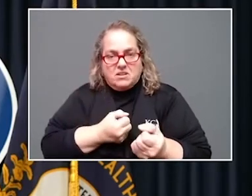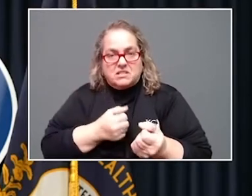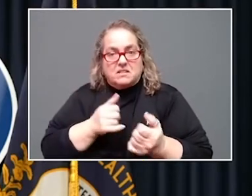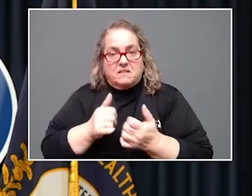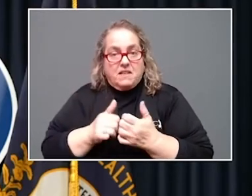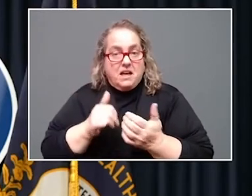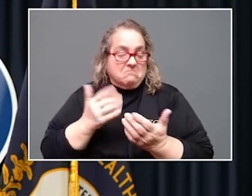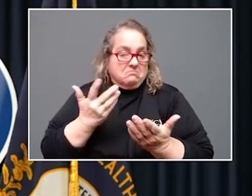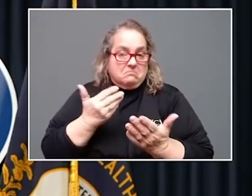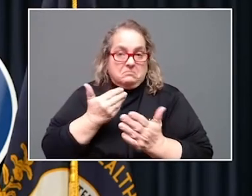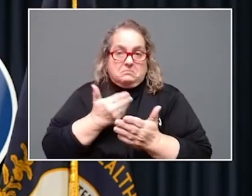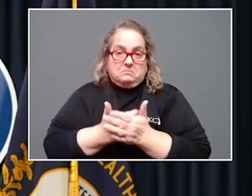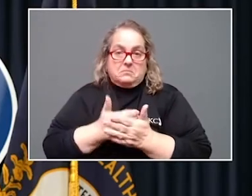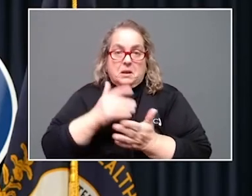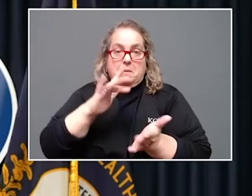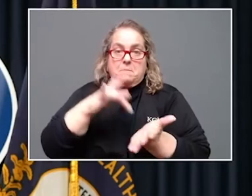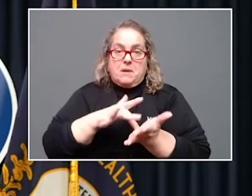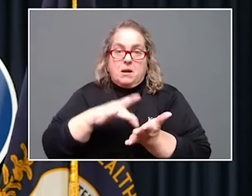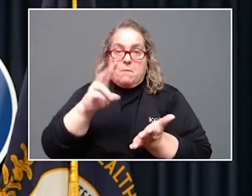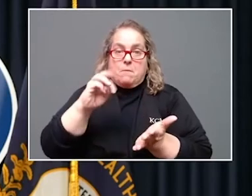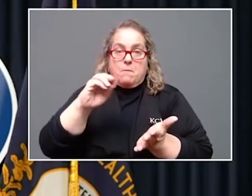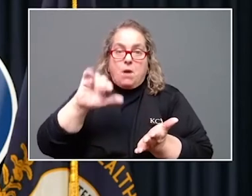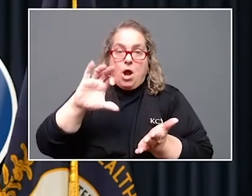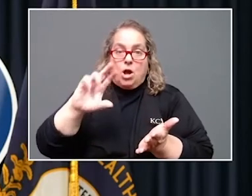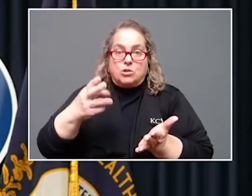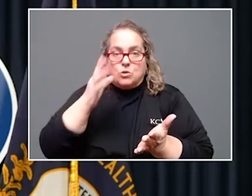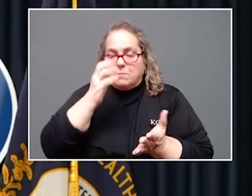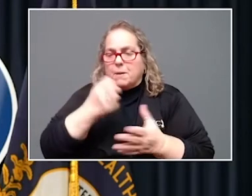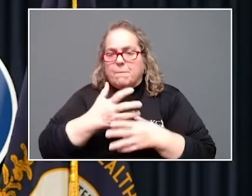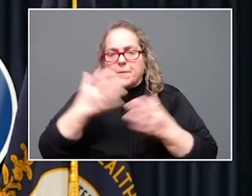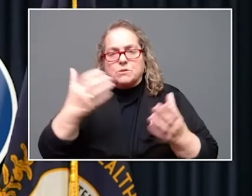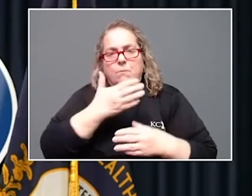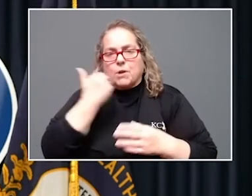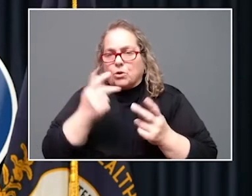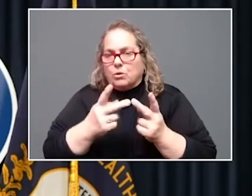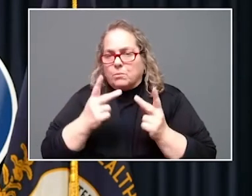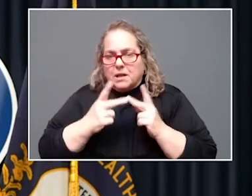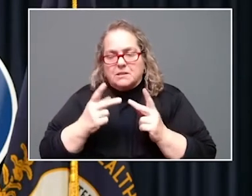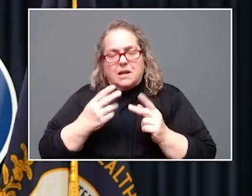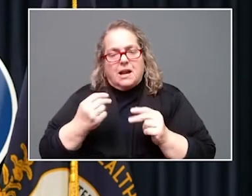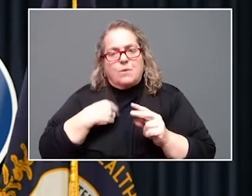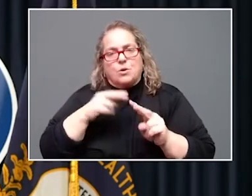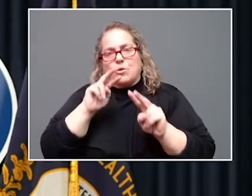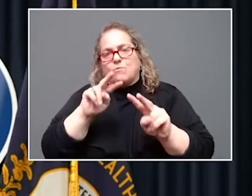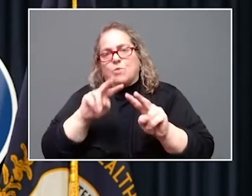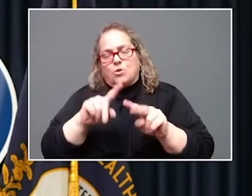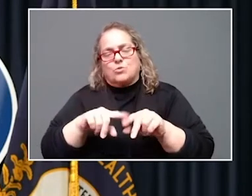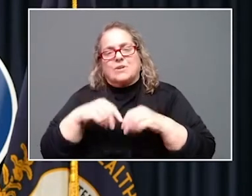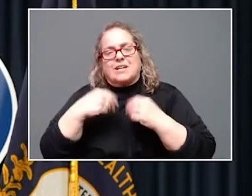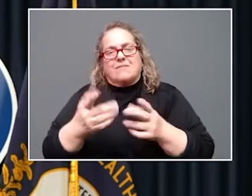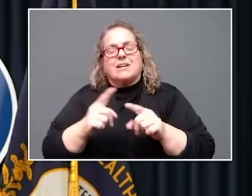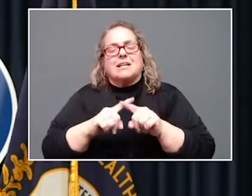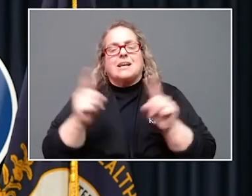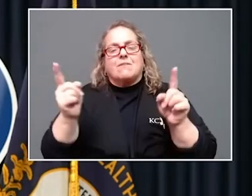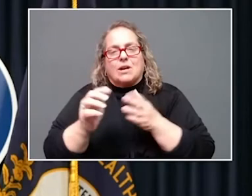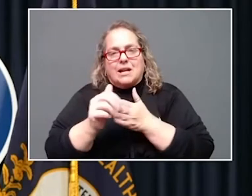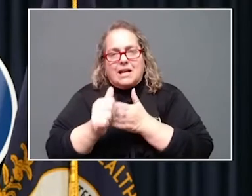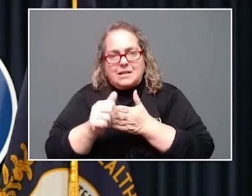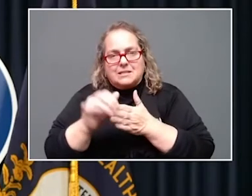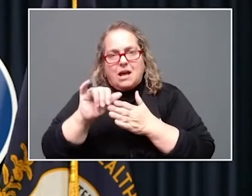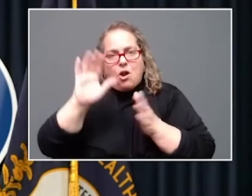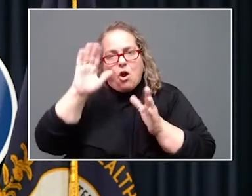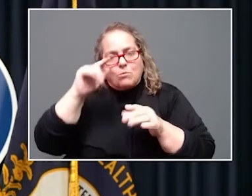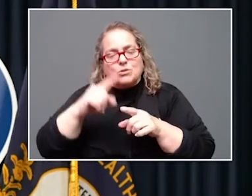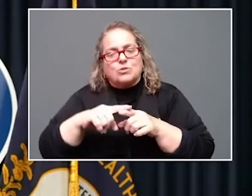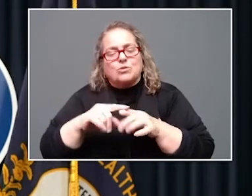-March, we should be in a much better place, and I look forward to giving some additional or different guidance that hopefully simplifies the paradigm just a little